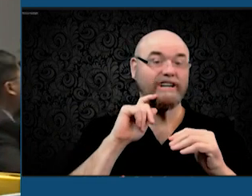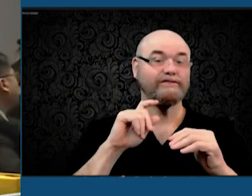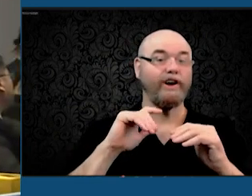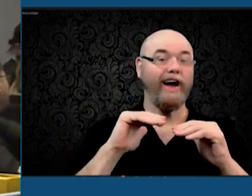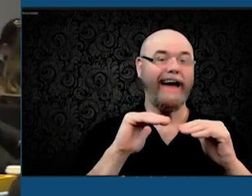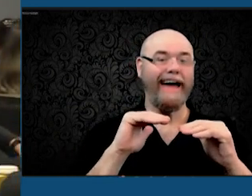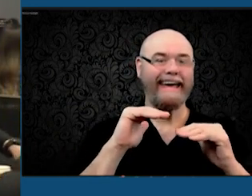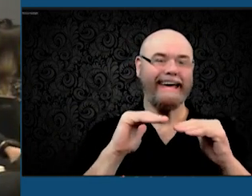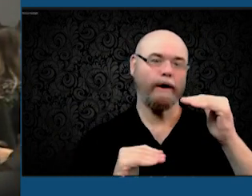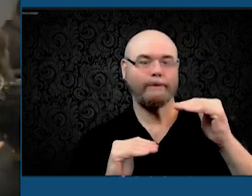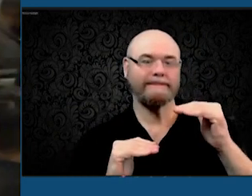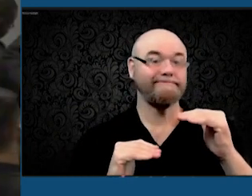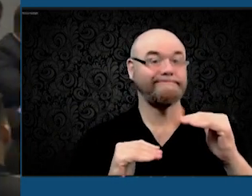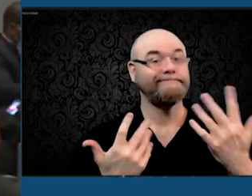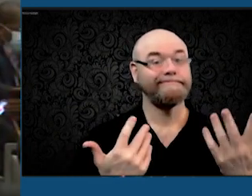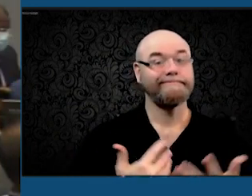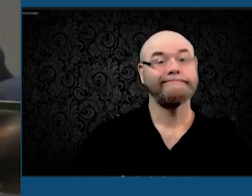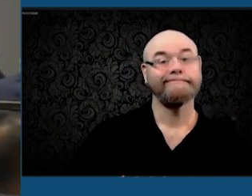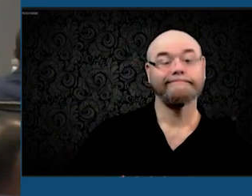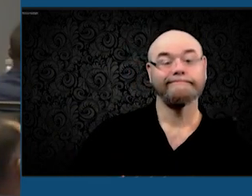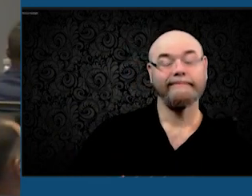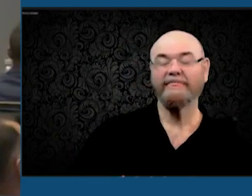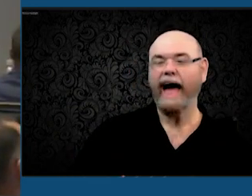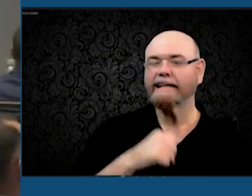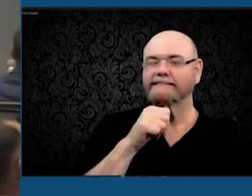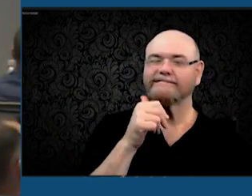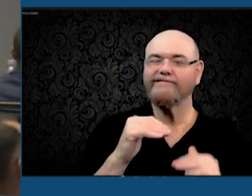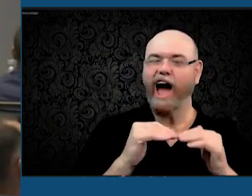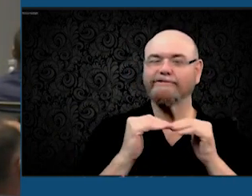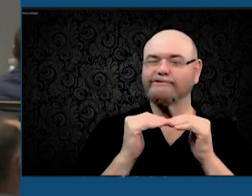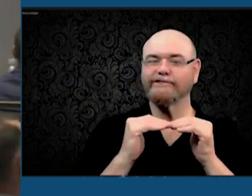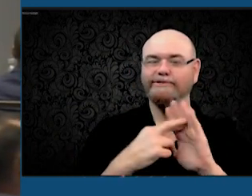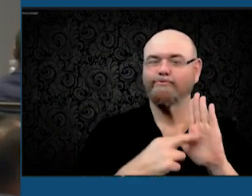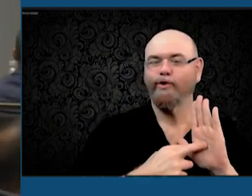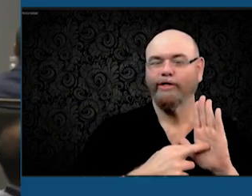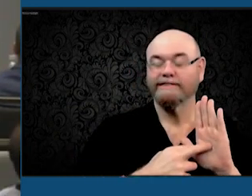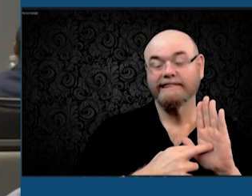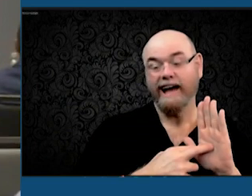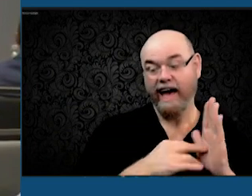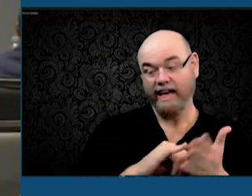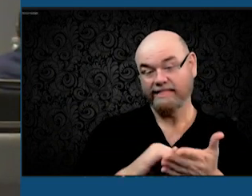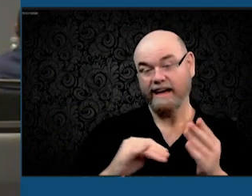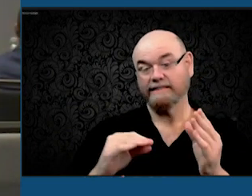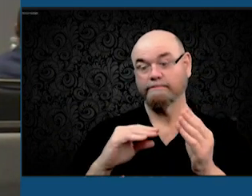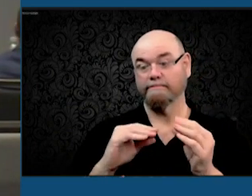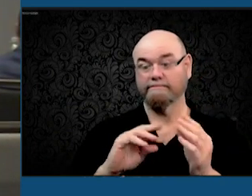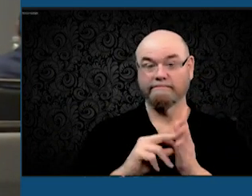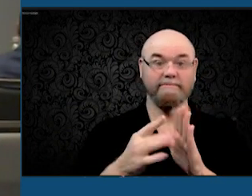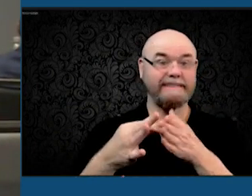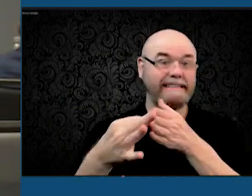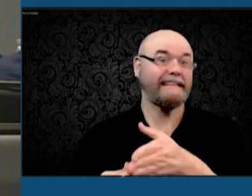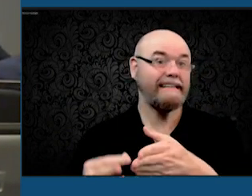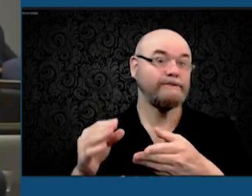So these are unjust rules. And that leads to greater suppression. It leads to greater oppression.